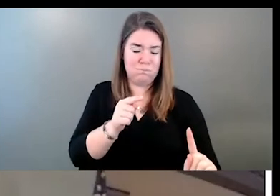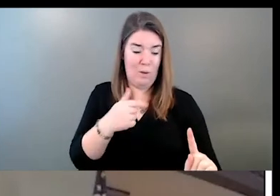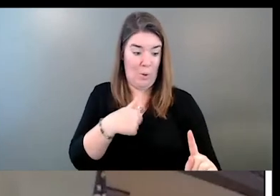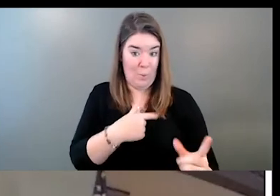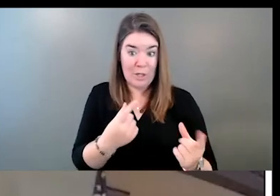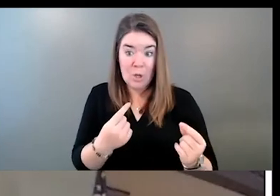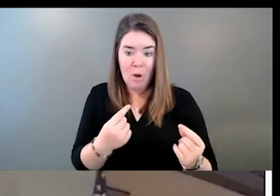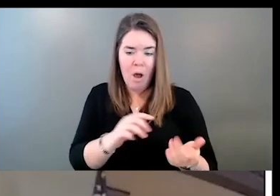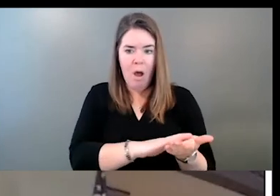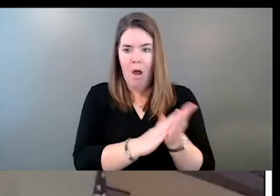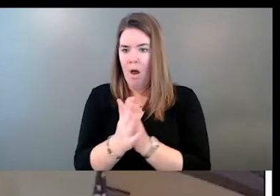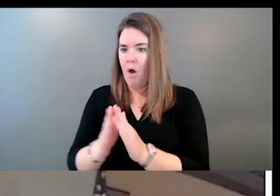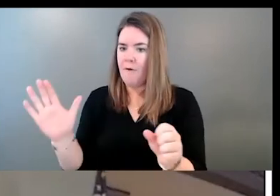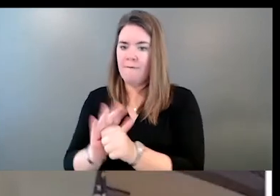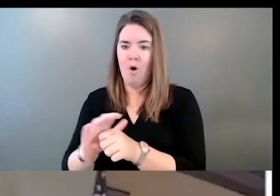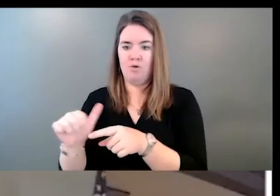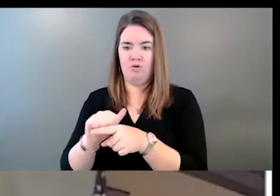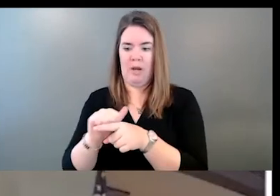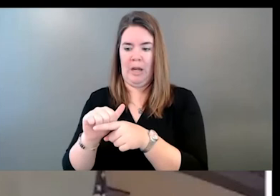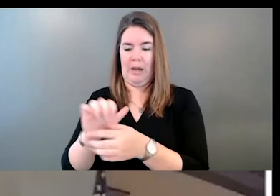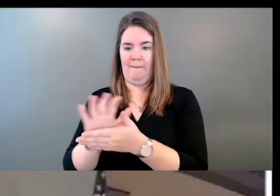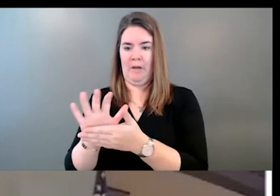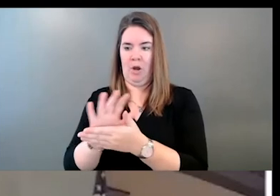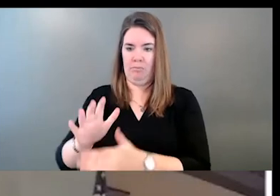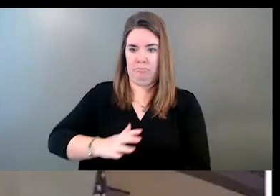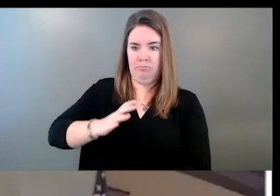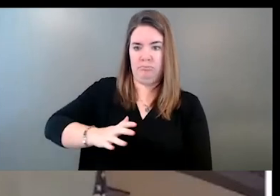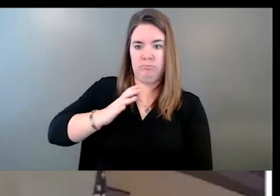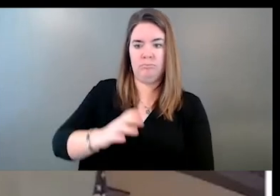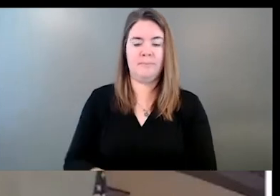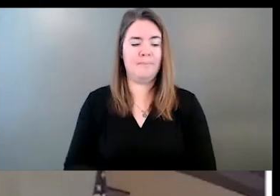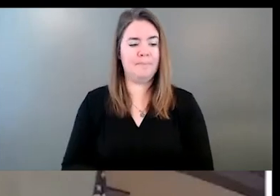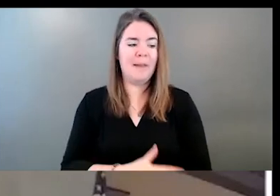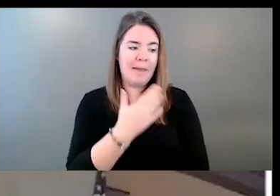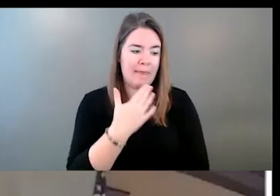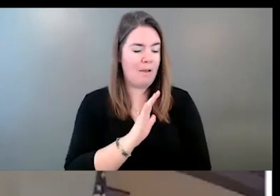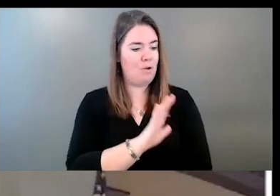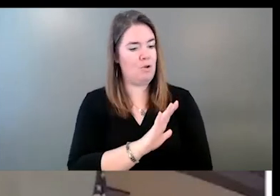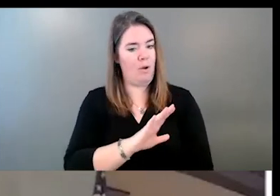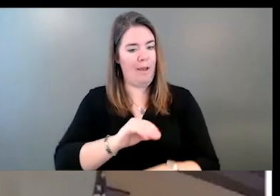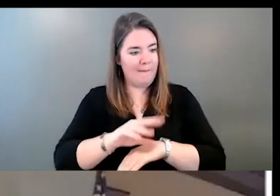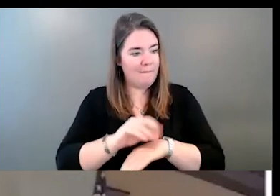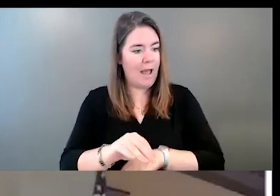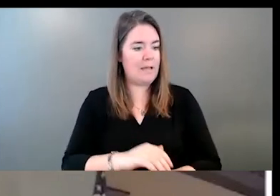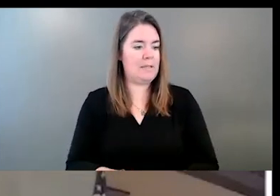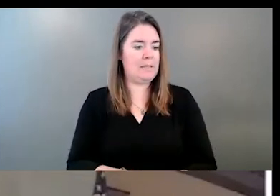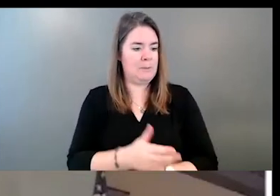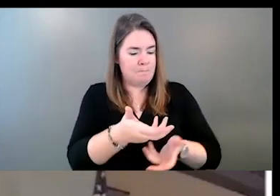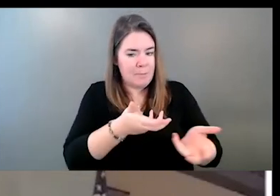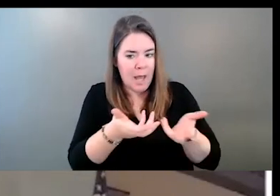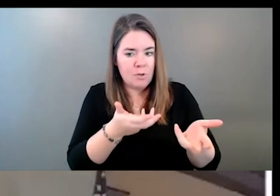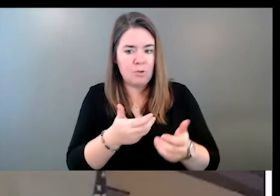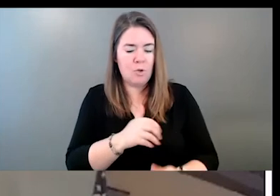video. Senator Antonio, thank you for your advice and your counsel. Thank you for your